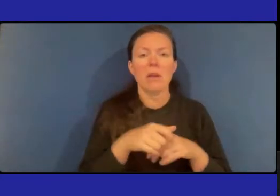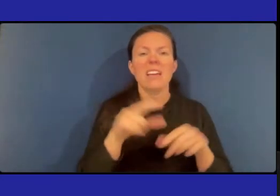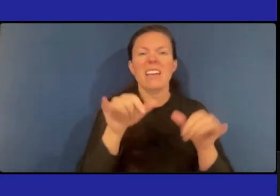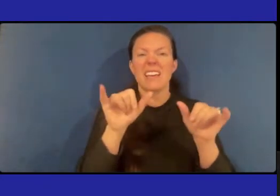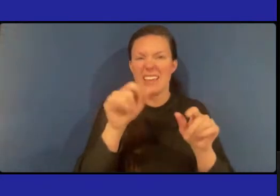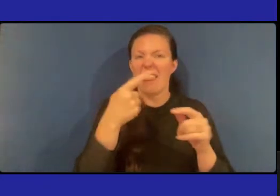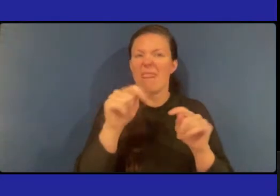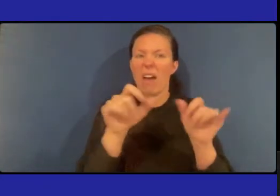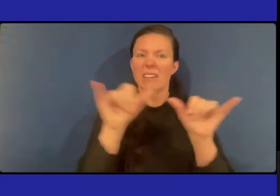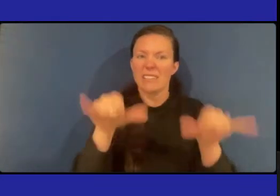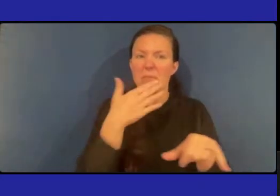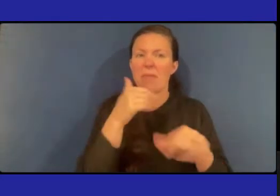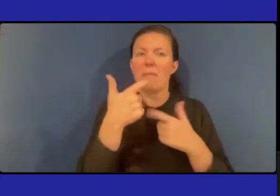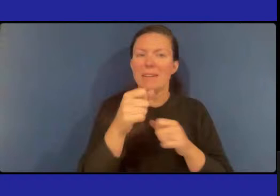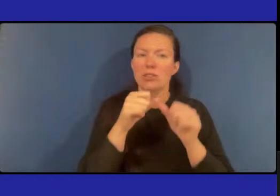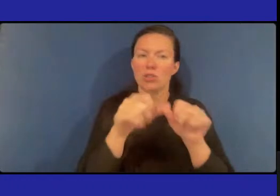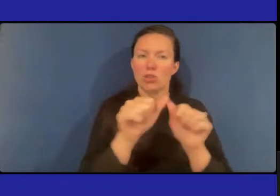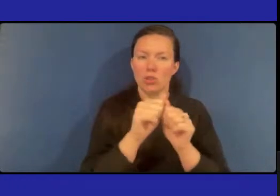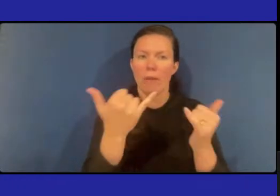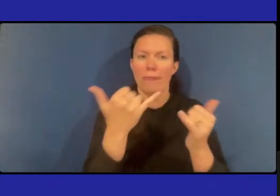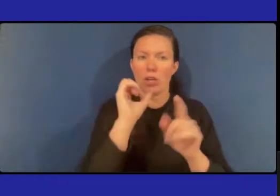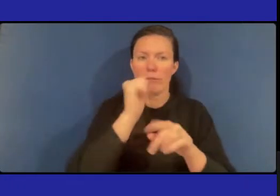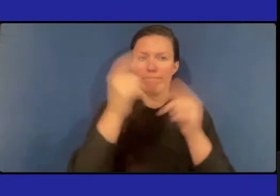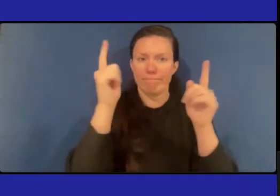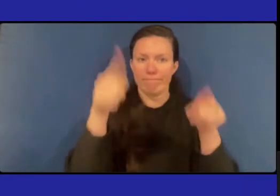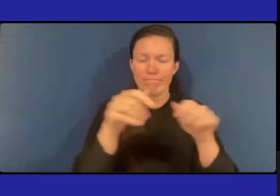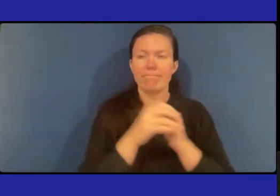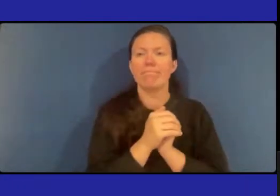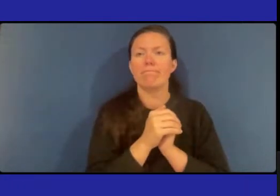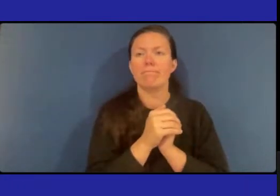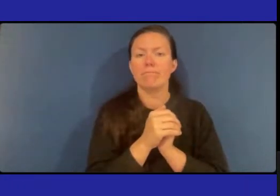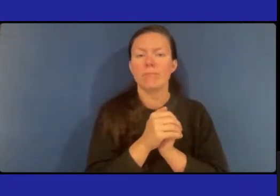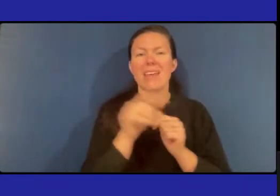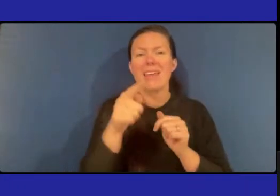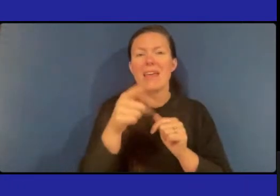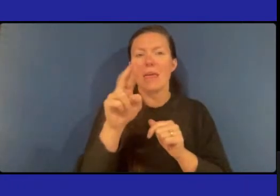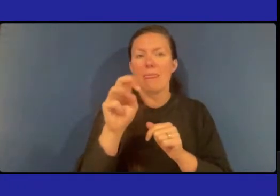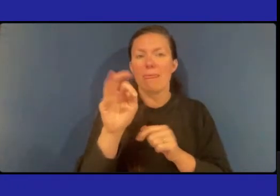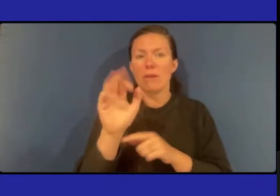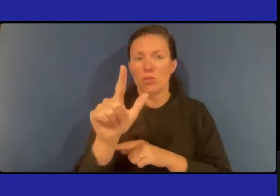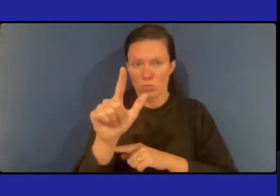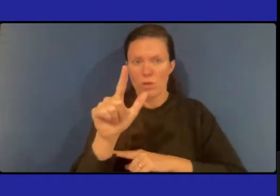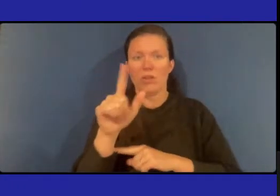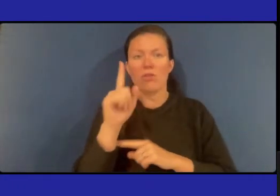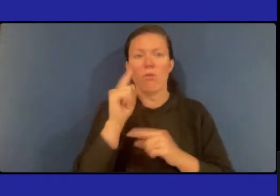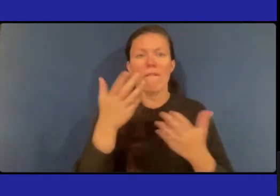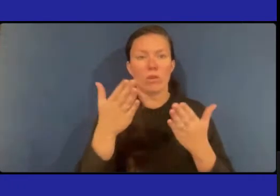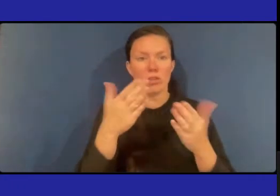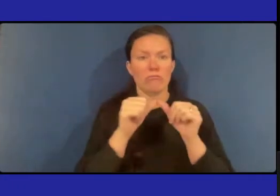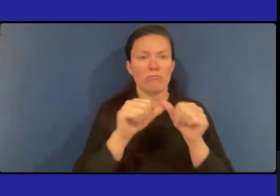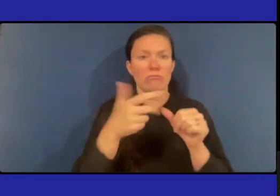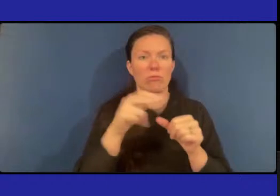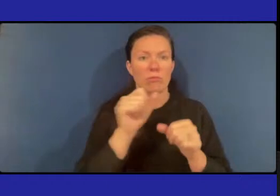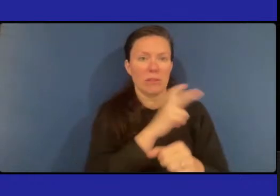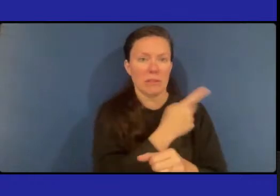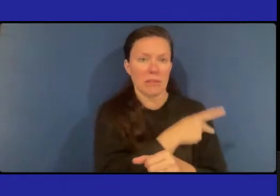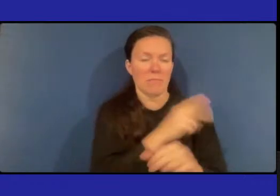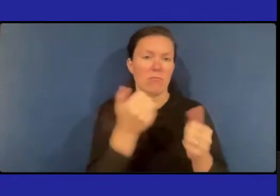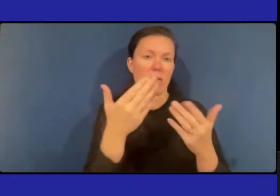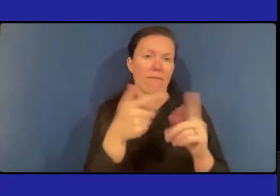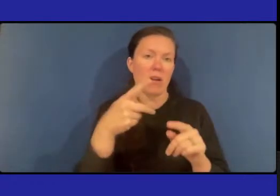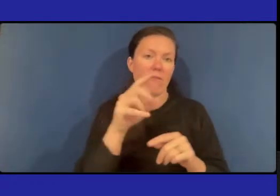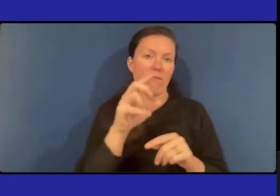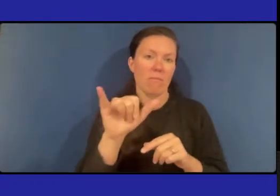interest to continue with the current arrangement. To repeat, the renewal will ensure a continuation of services for CHS patients provided by PAGNI